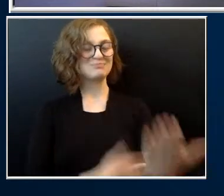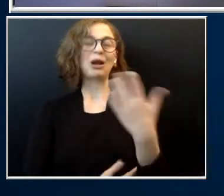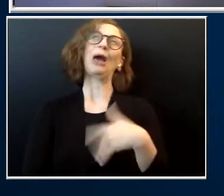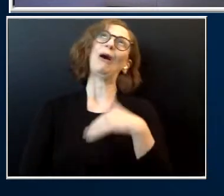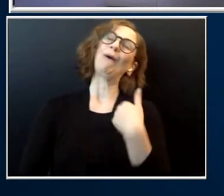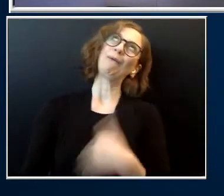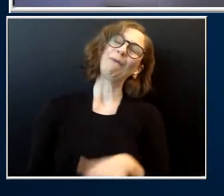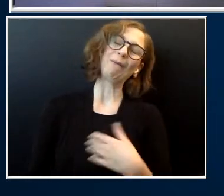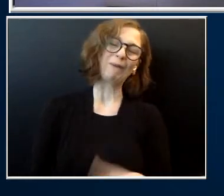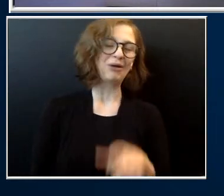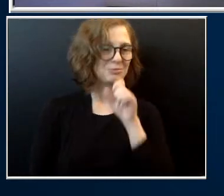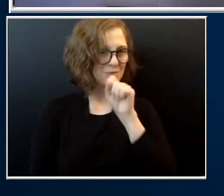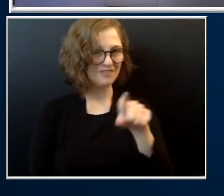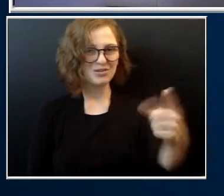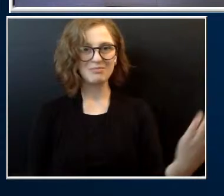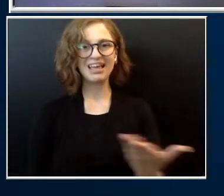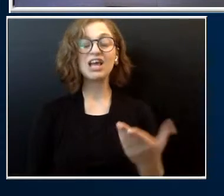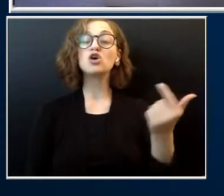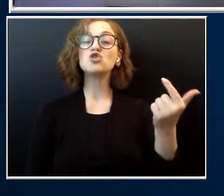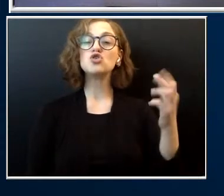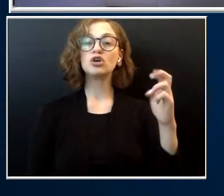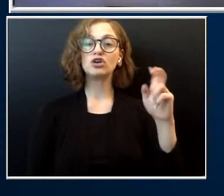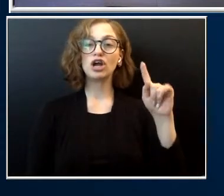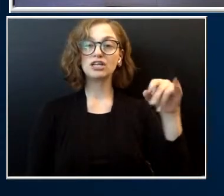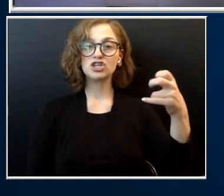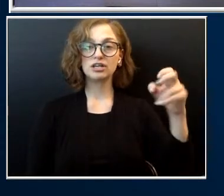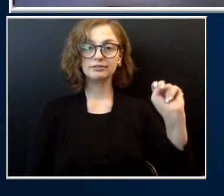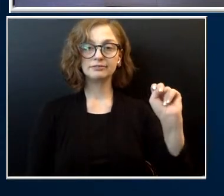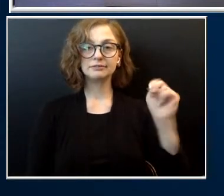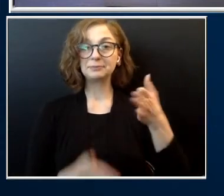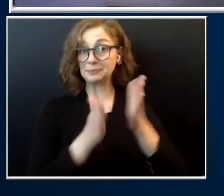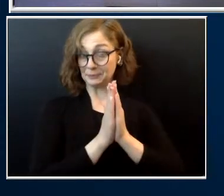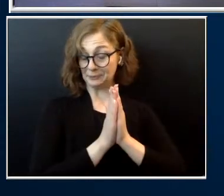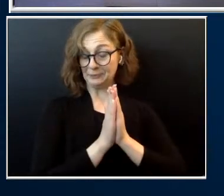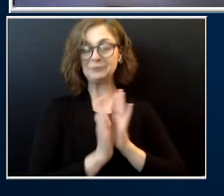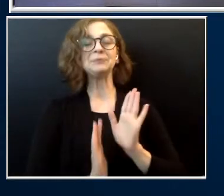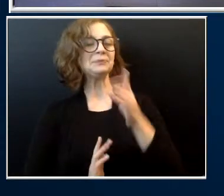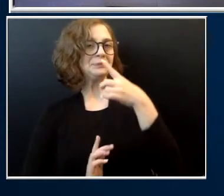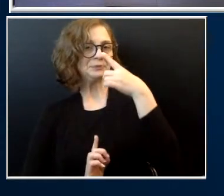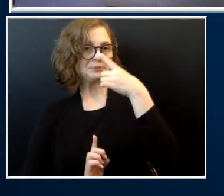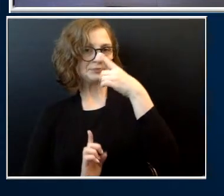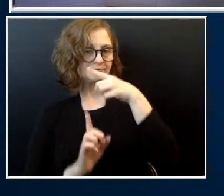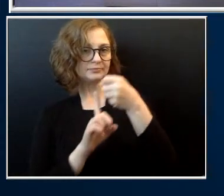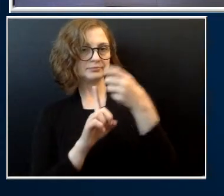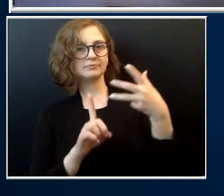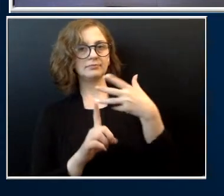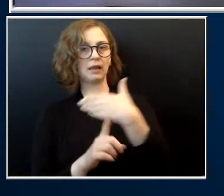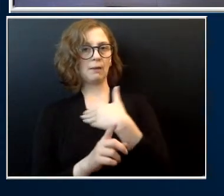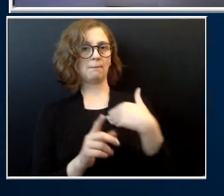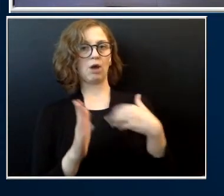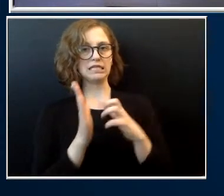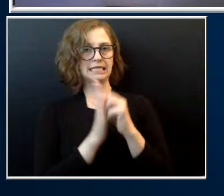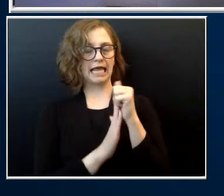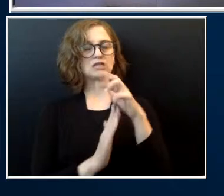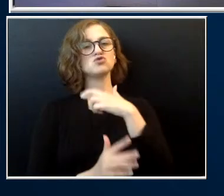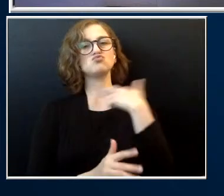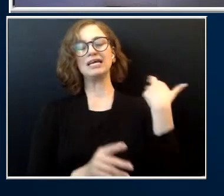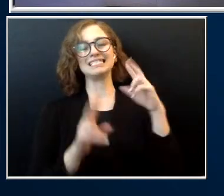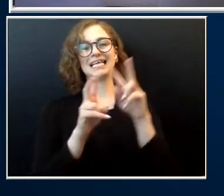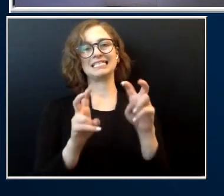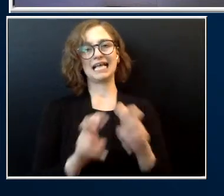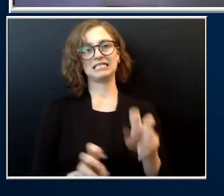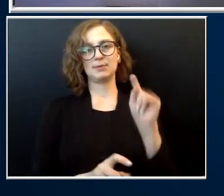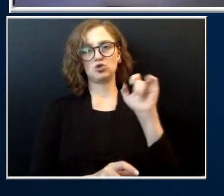Gretchen has a request. Gretchen wants to know if you can talk about the breast cancer risk assessment tool from the National